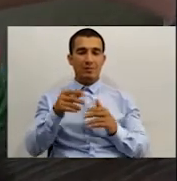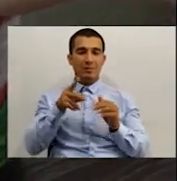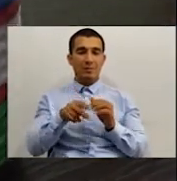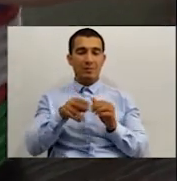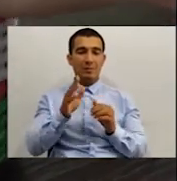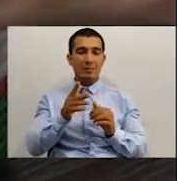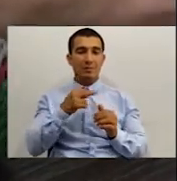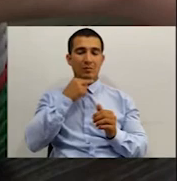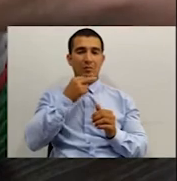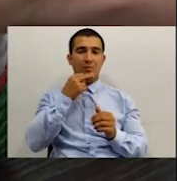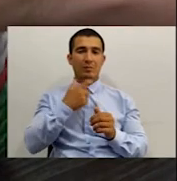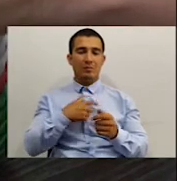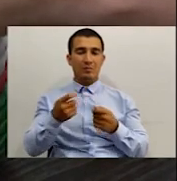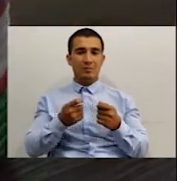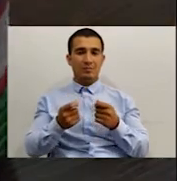bo'linglar.